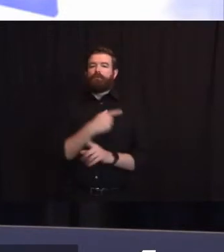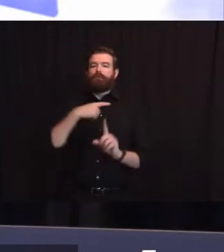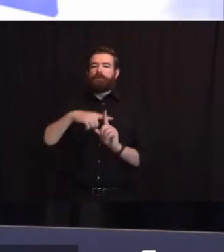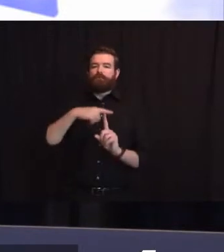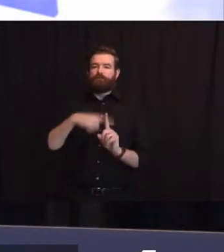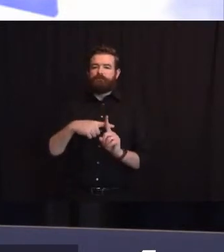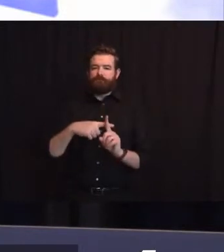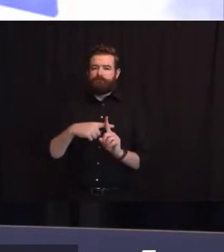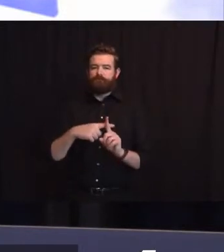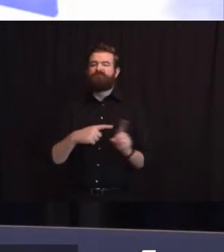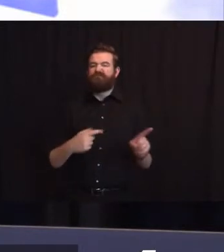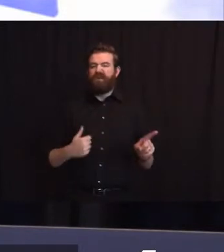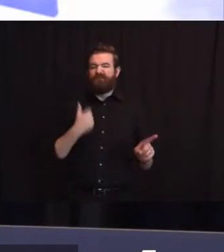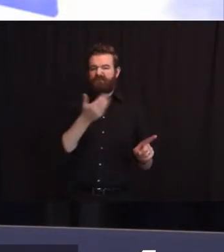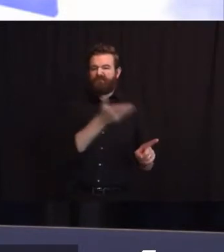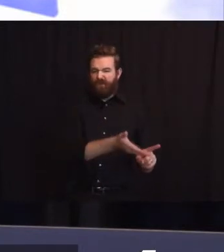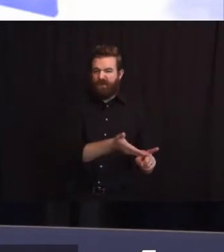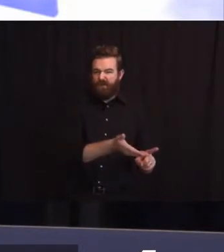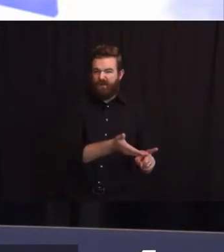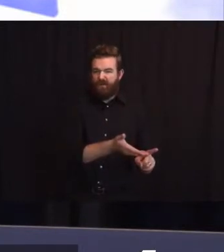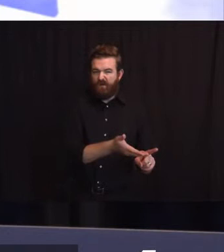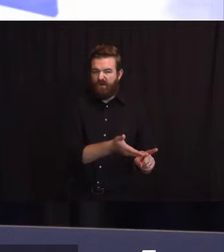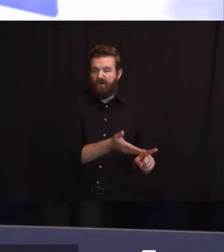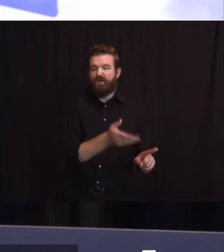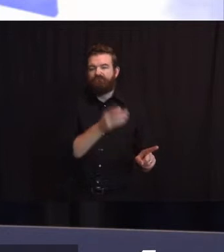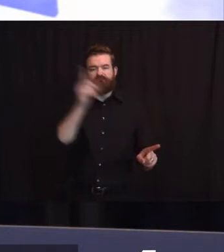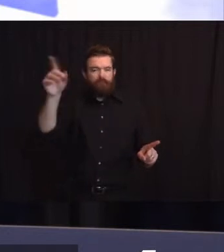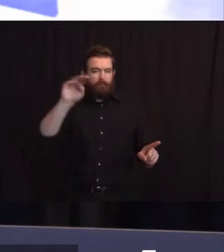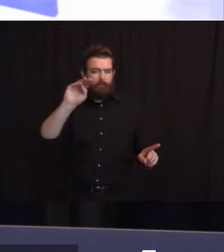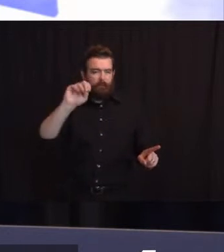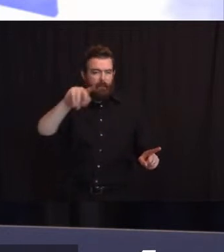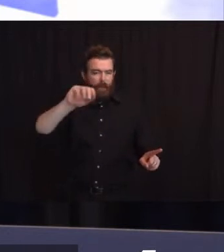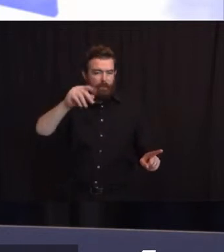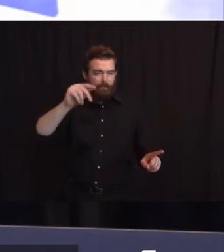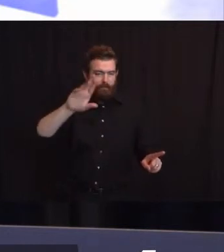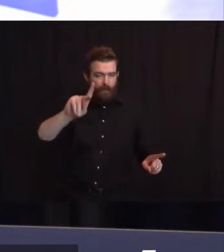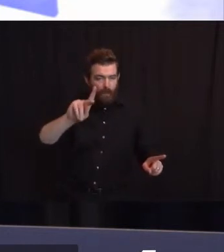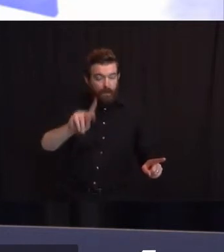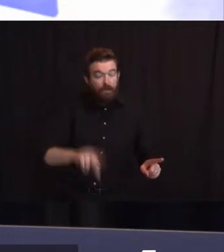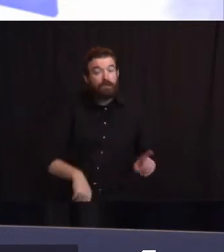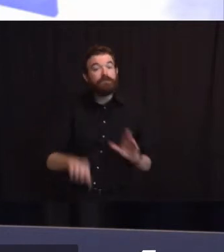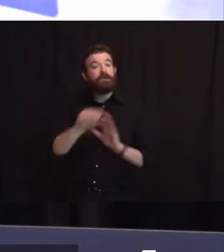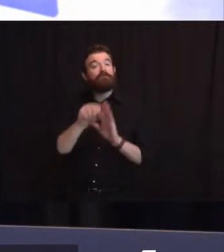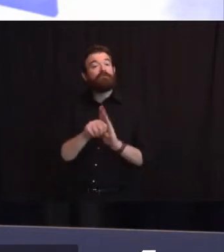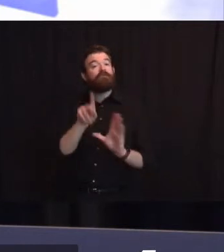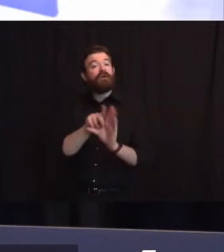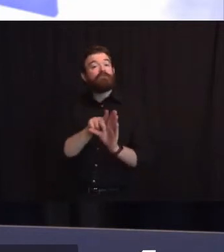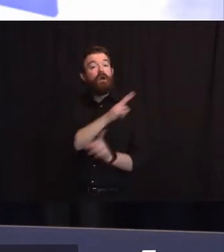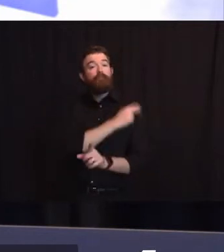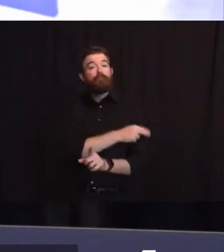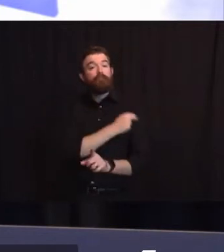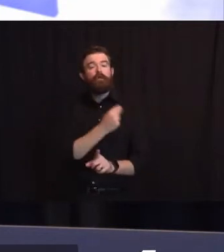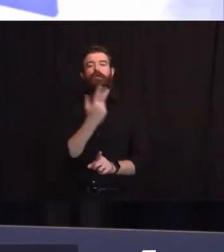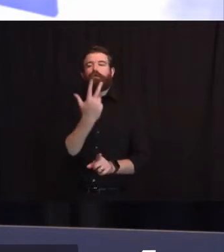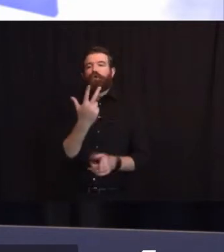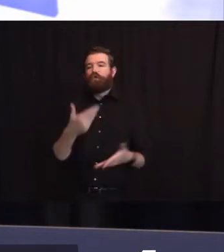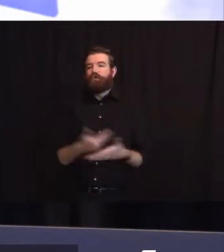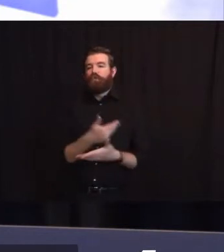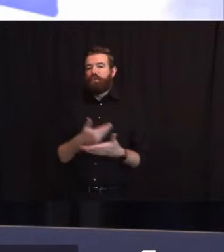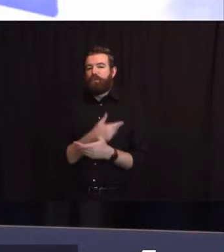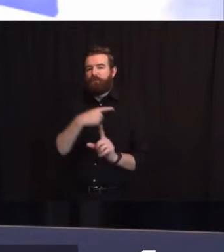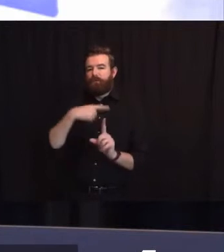in Menlo Park, and at the state psychiatric hospitals, there's been 3 positive cases among patients at